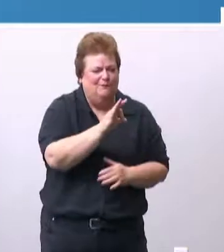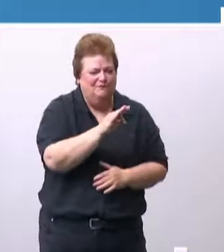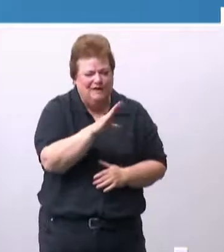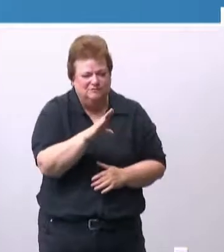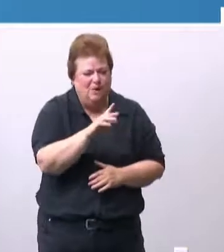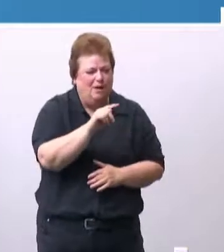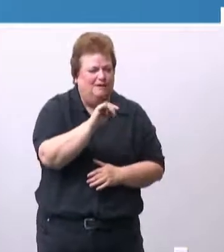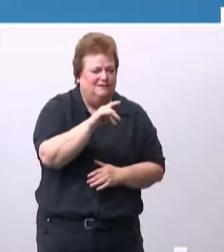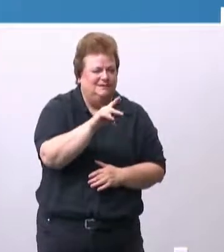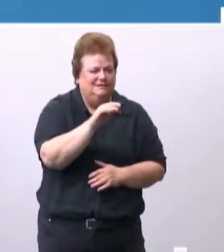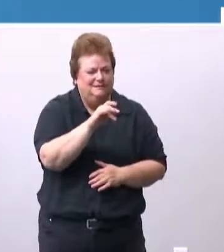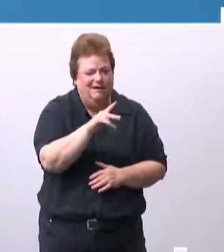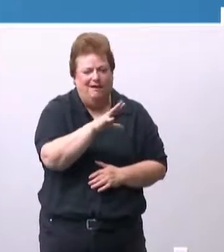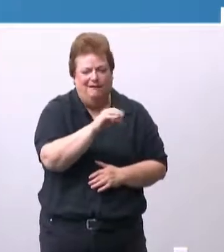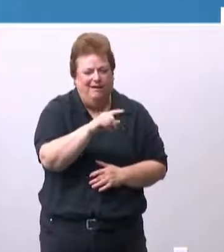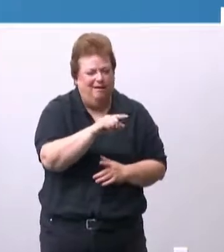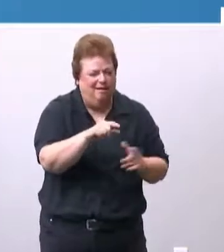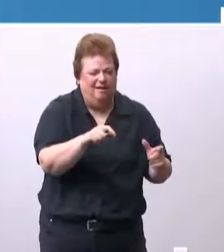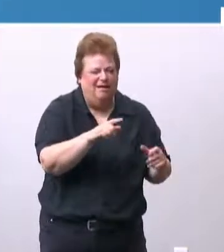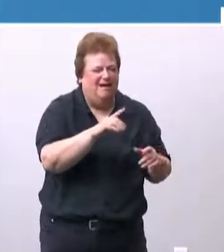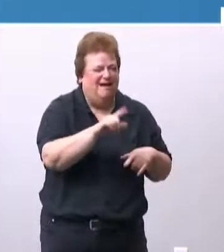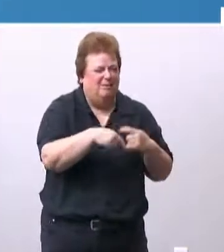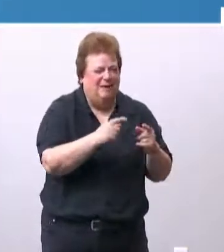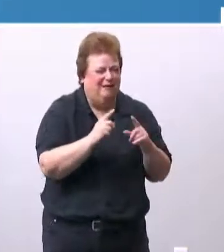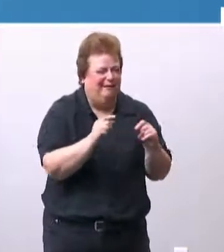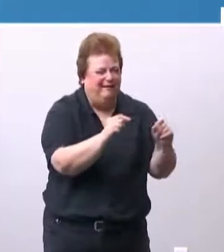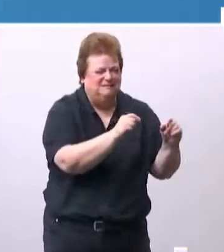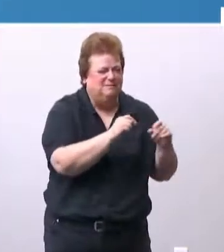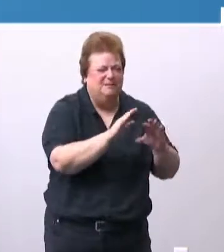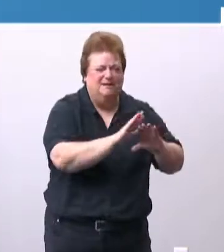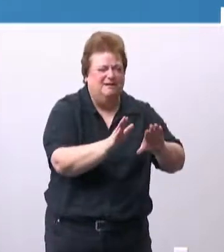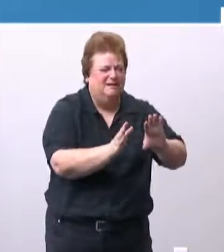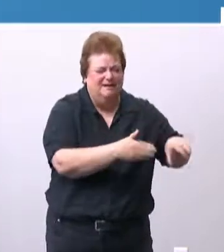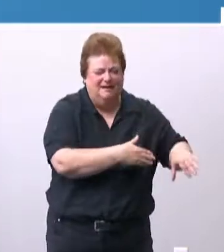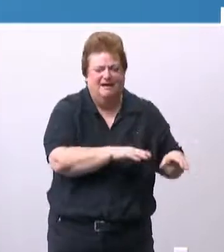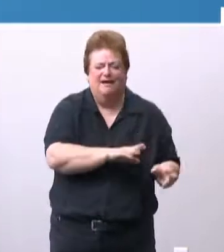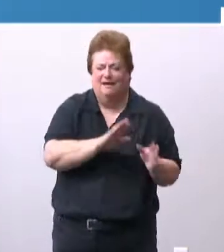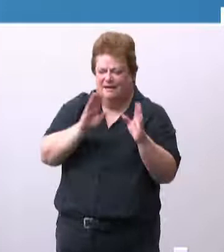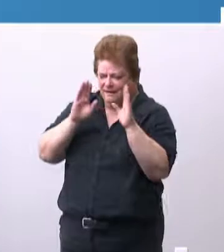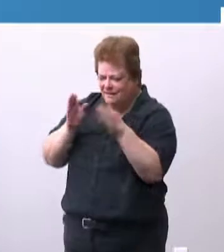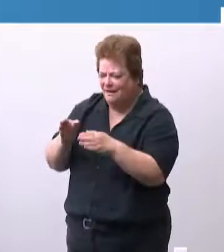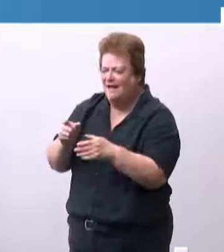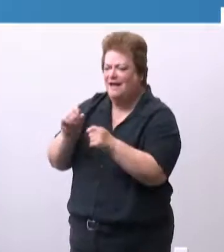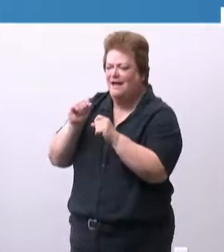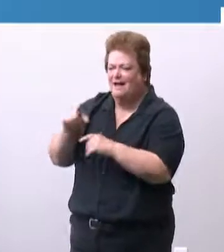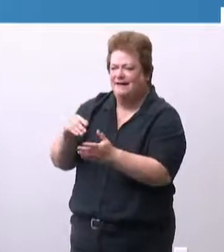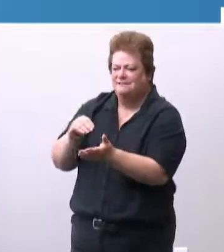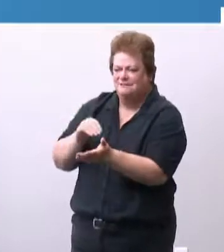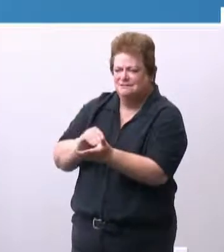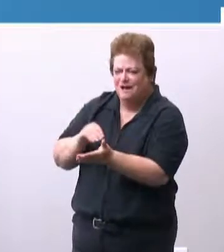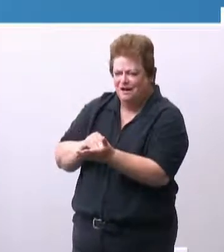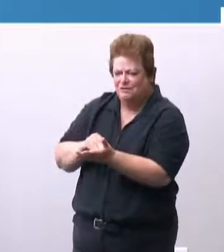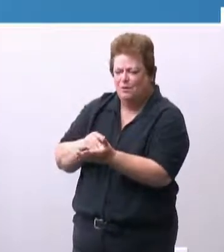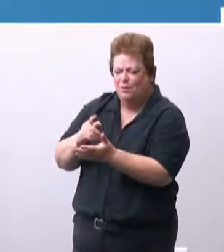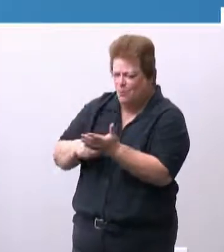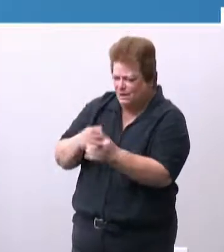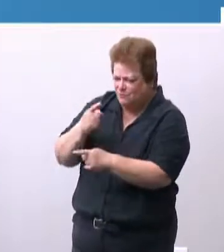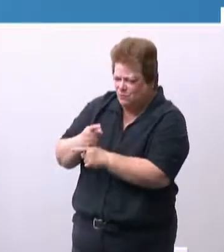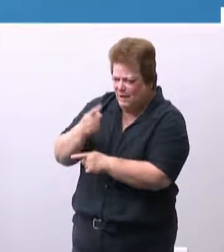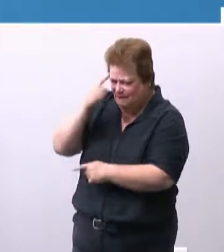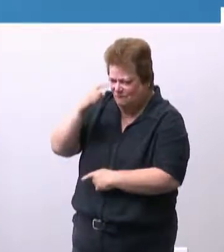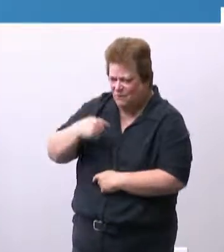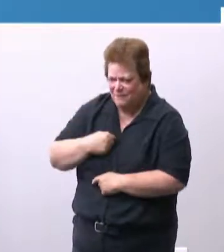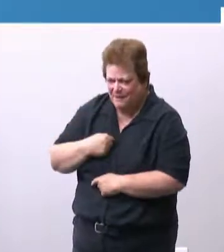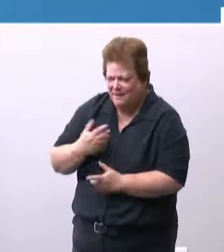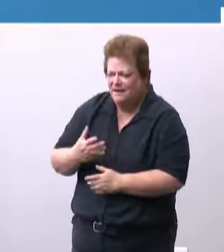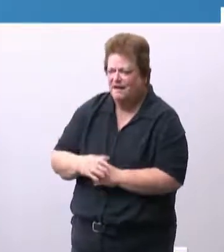to try to find out the latest, greatest gossip. Talk to your doctor and find out if the vaccine is right for you, if they have any concerns,